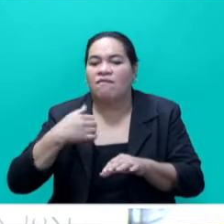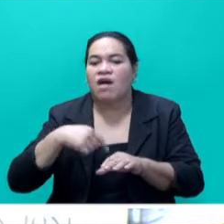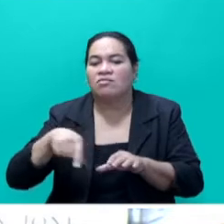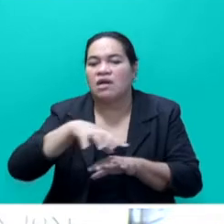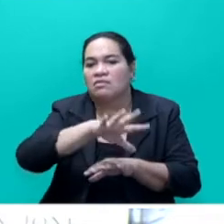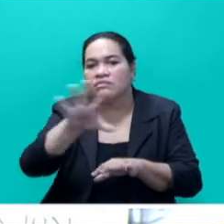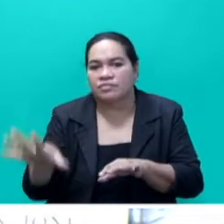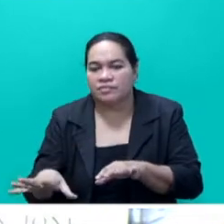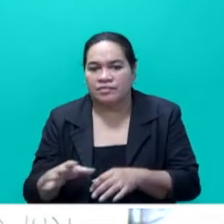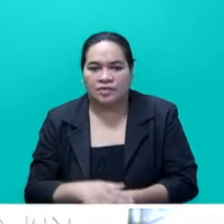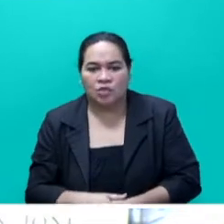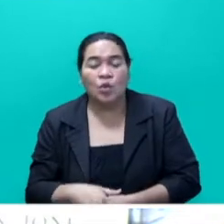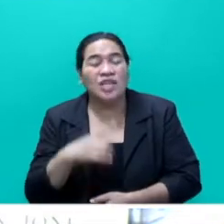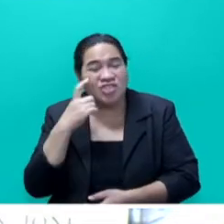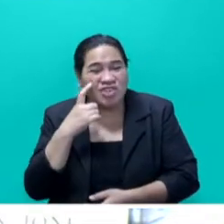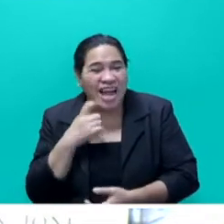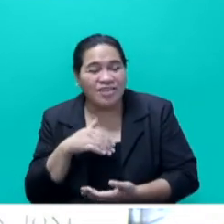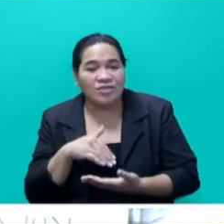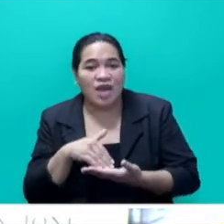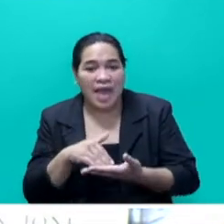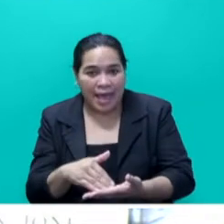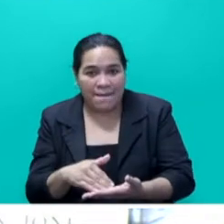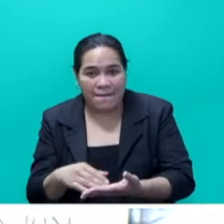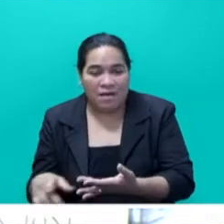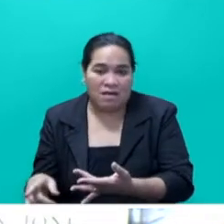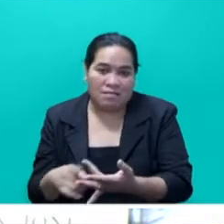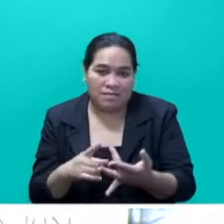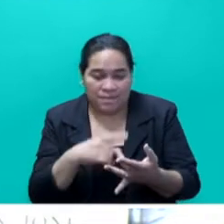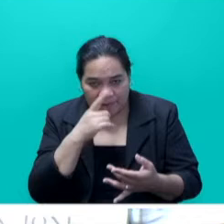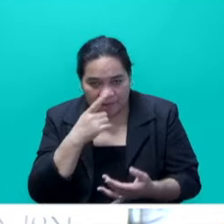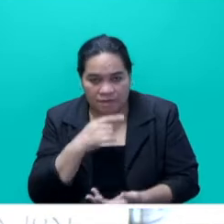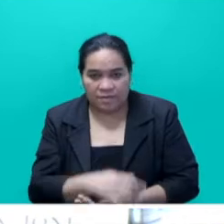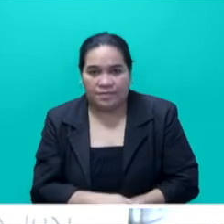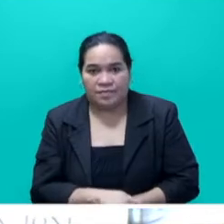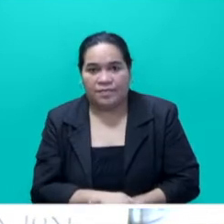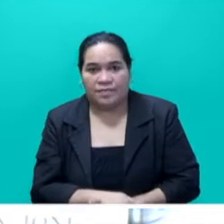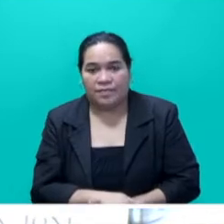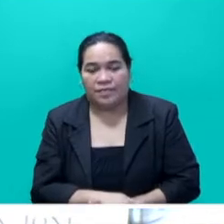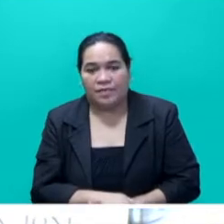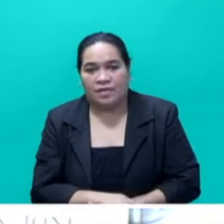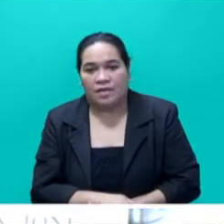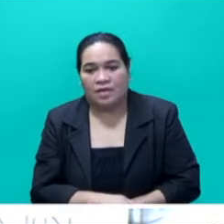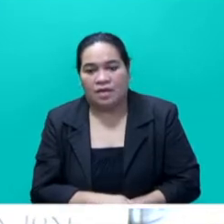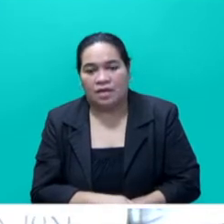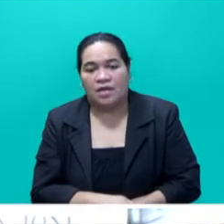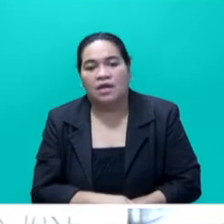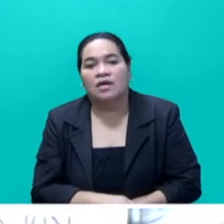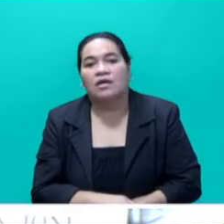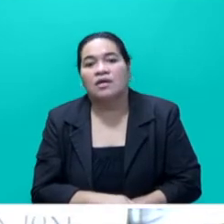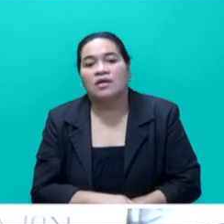we said, we tried to help everybody to get across the line. In all up, Mr. Speaker, sir,